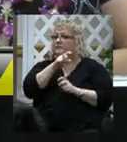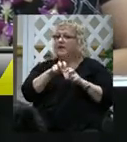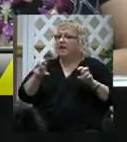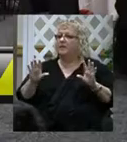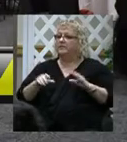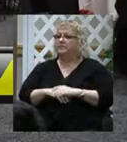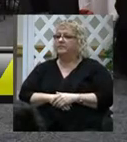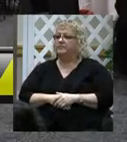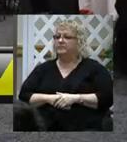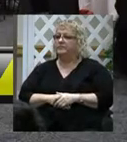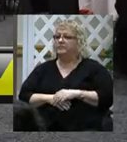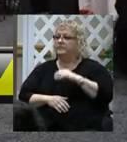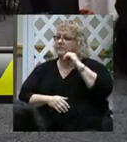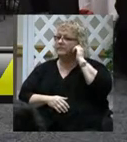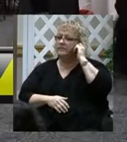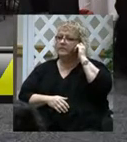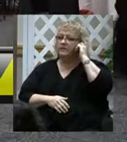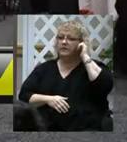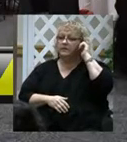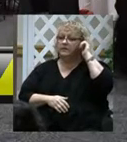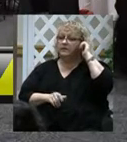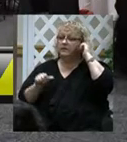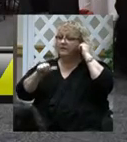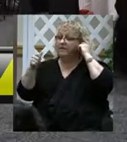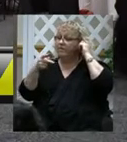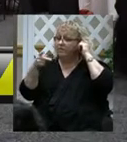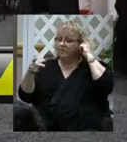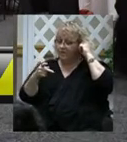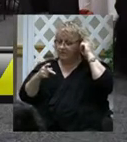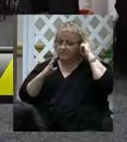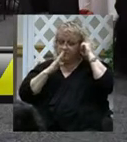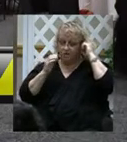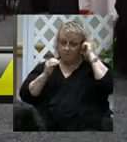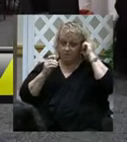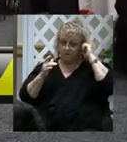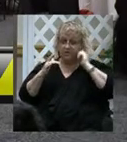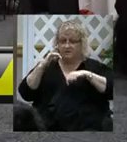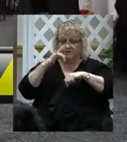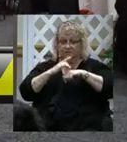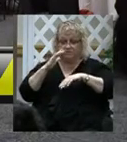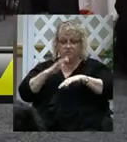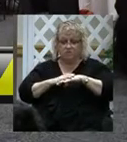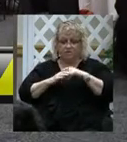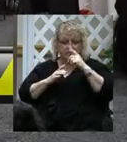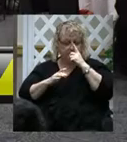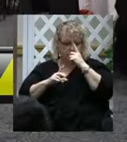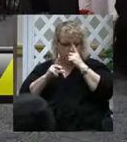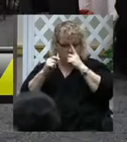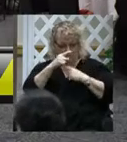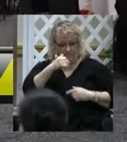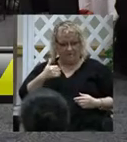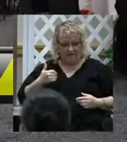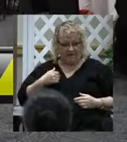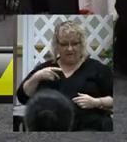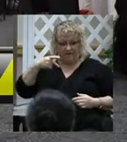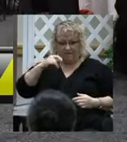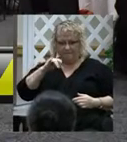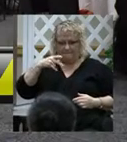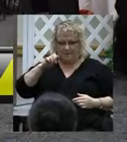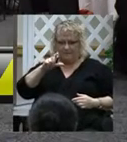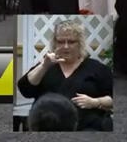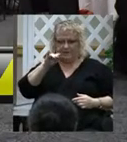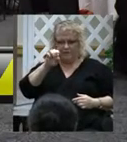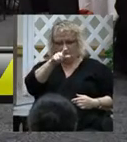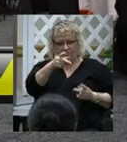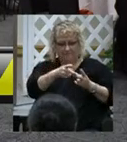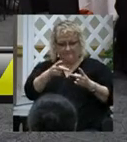good. So the other place that I was hoping we might talk a little bit about is, do you have a pipeline do you have